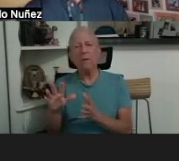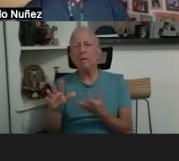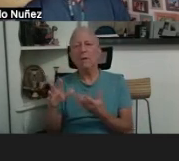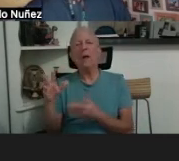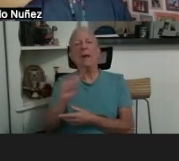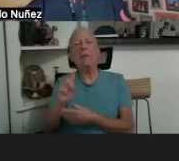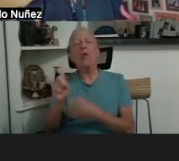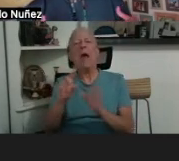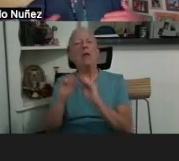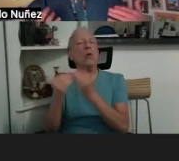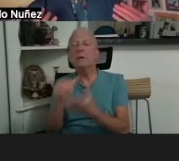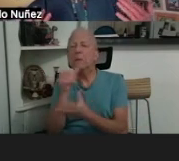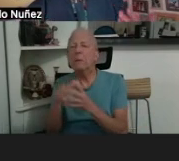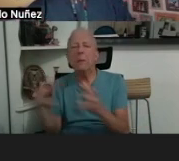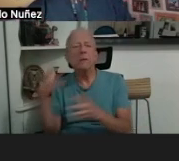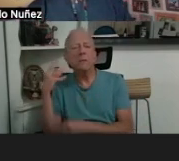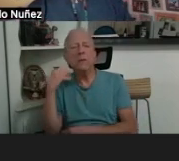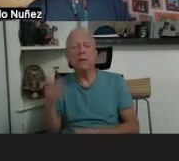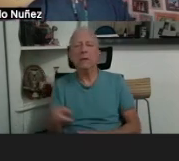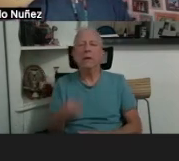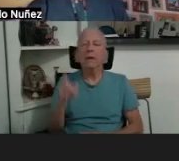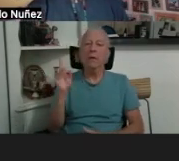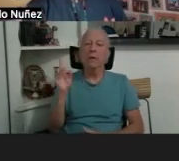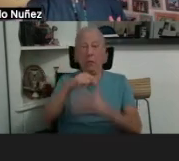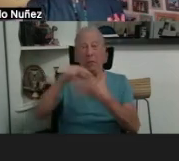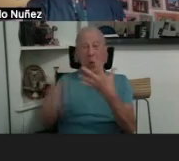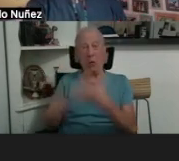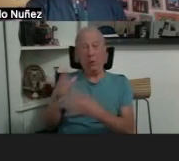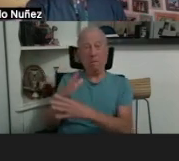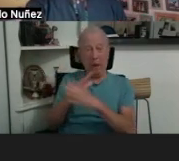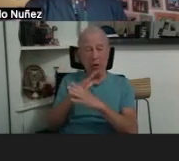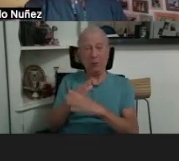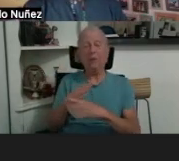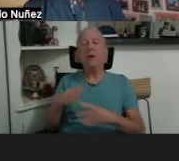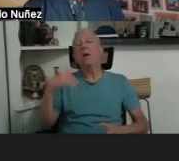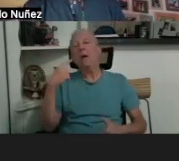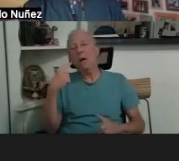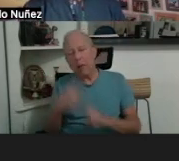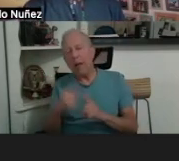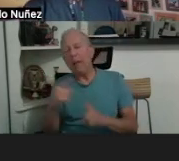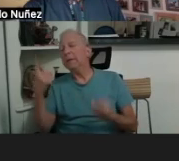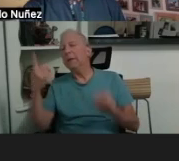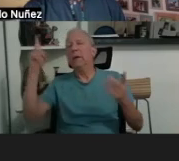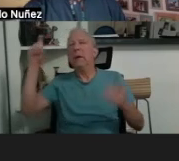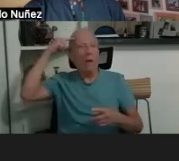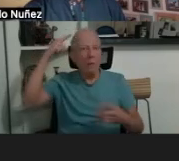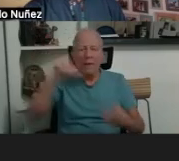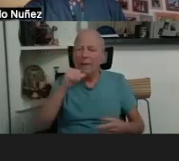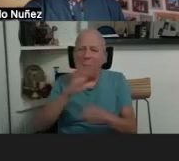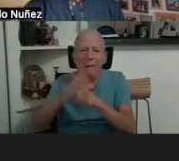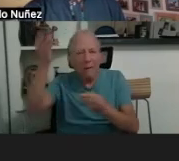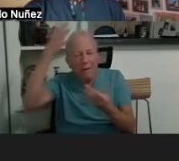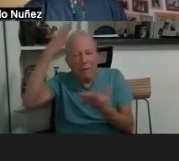organizations. And so these barriers, as well as a lack of awareness in government and legal and